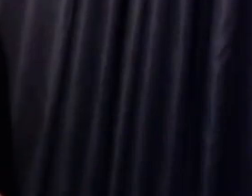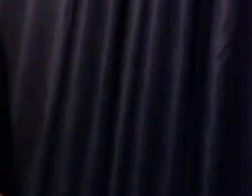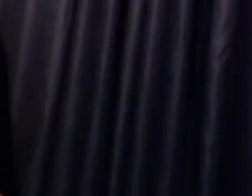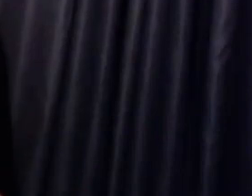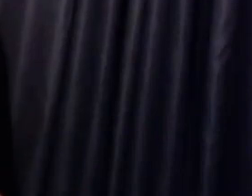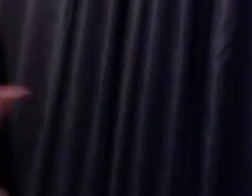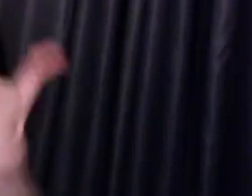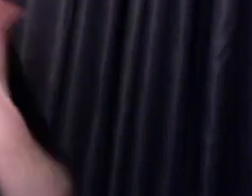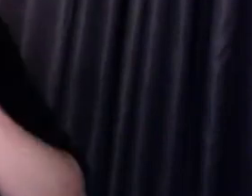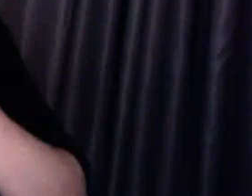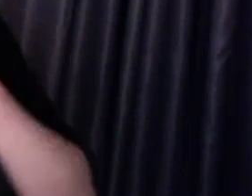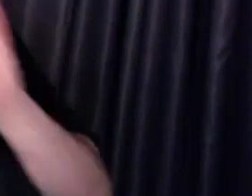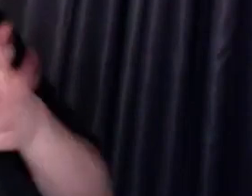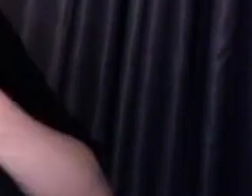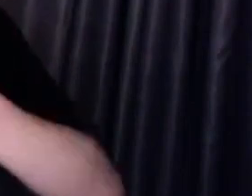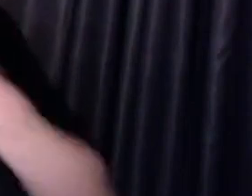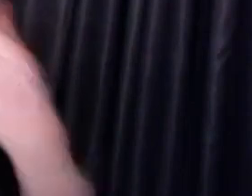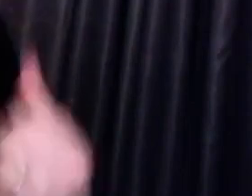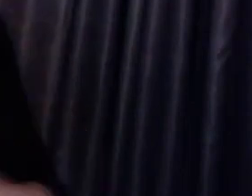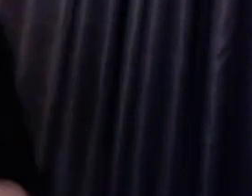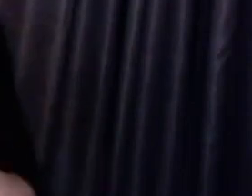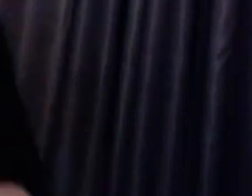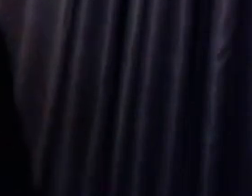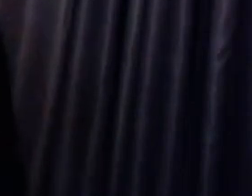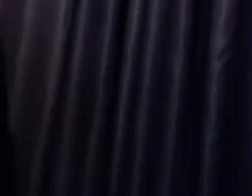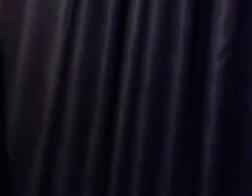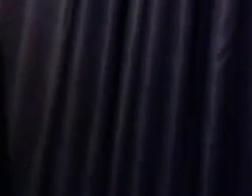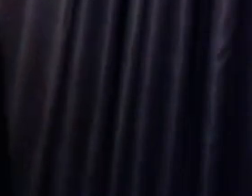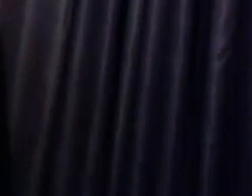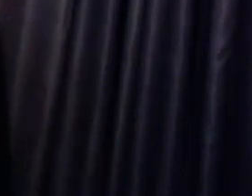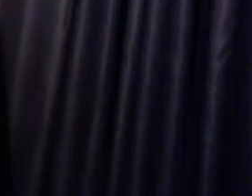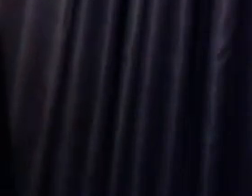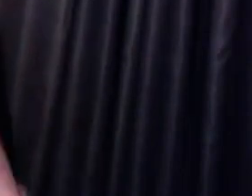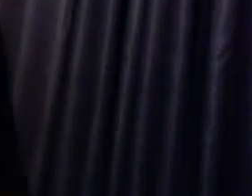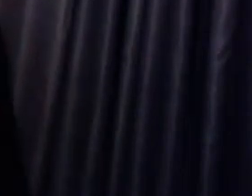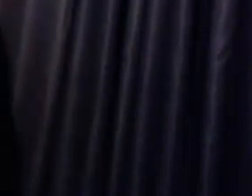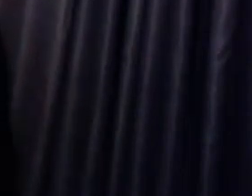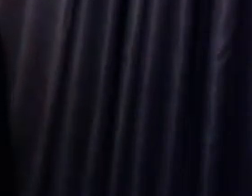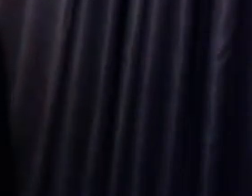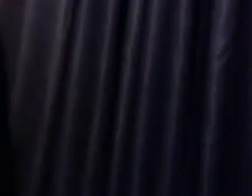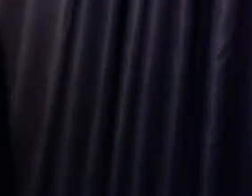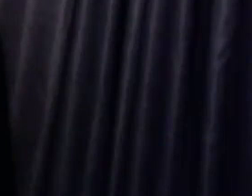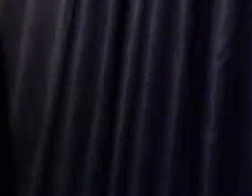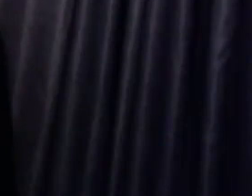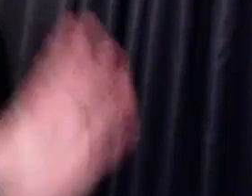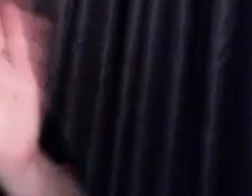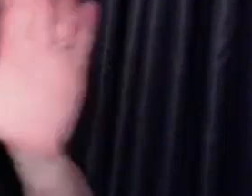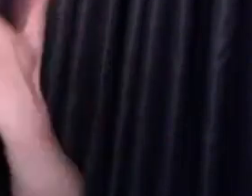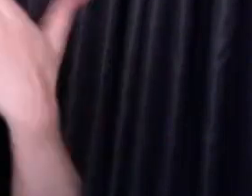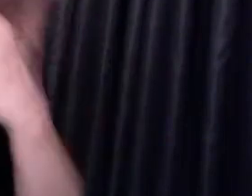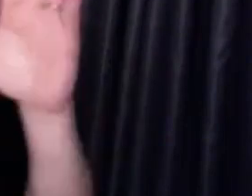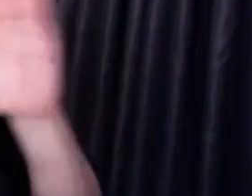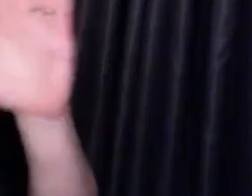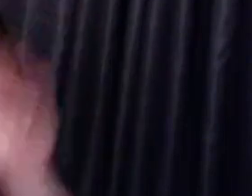yeah, have a great rest of your day, everybody. And thank you all for being here. All right, thank you all. Bye-bye.